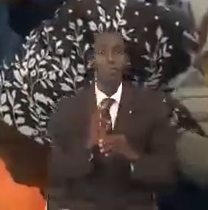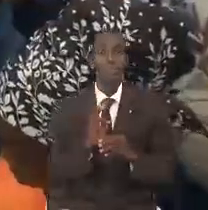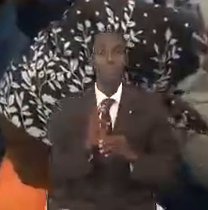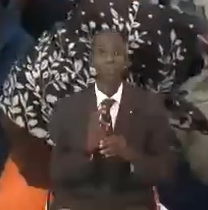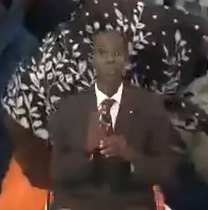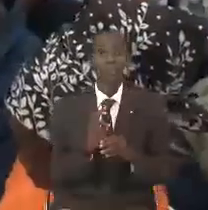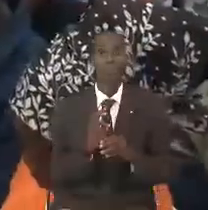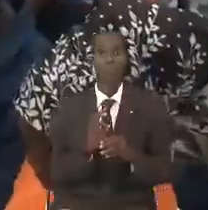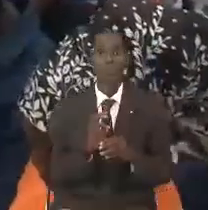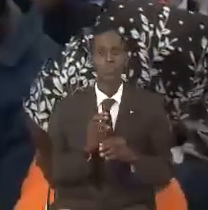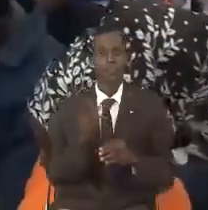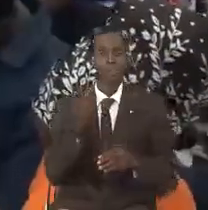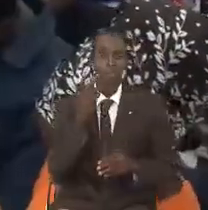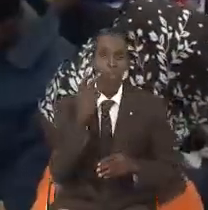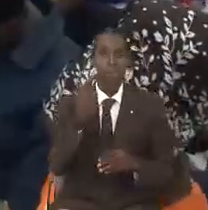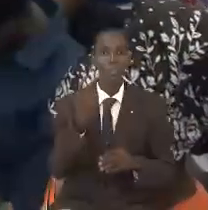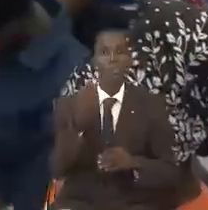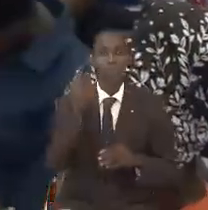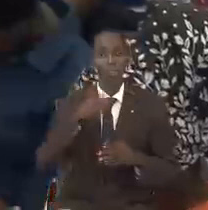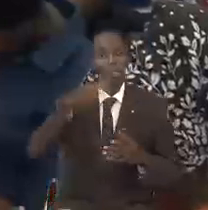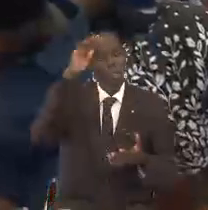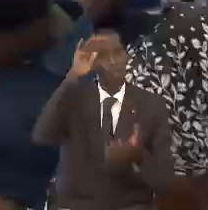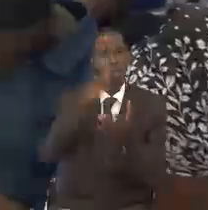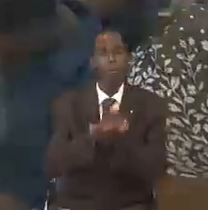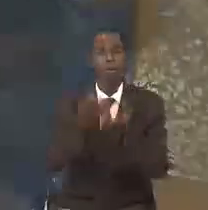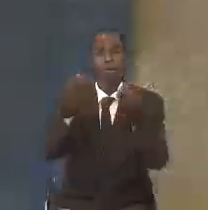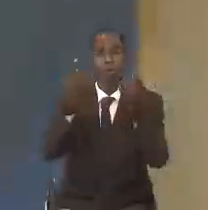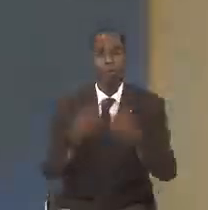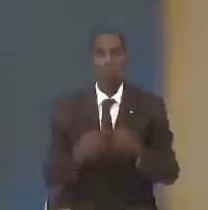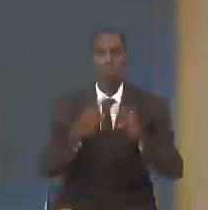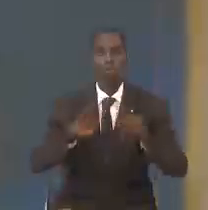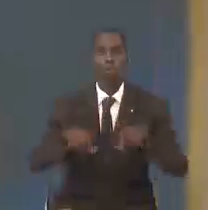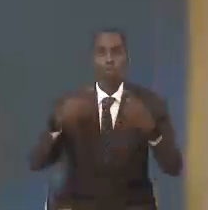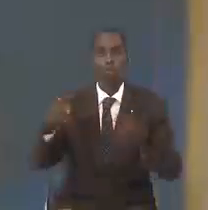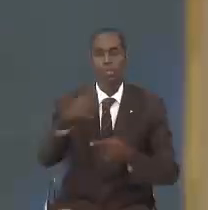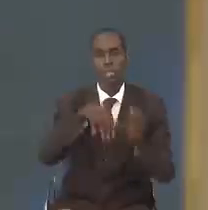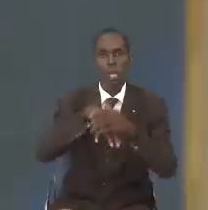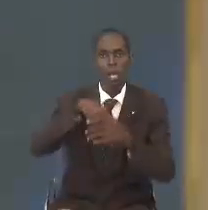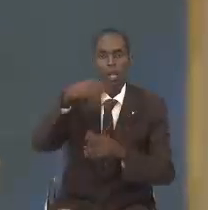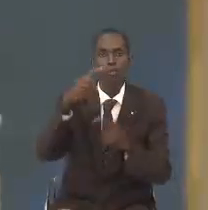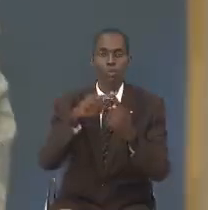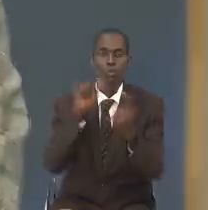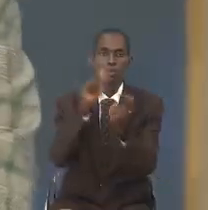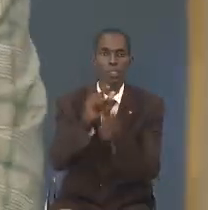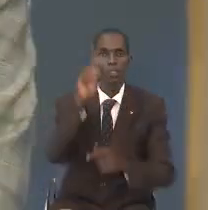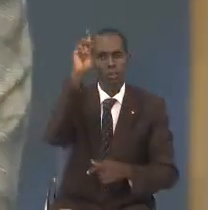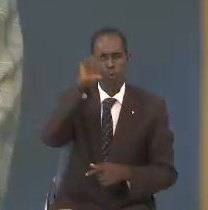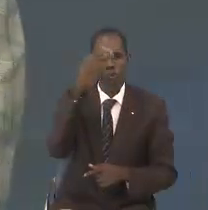the bridegroom cometh, go ye out to meet him. You know this